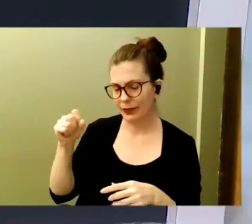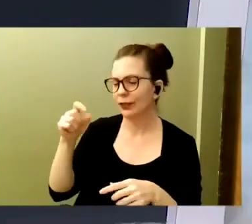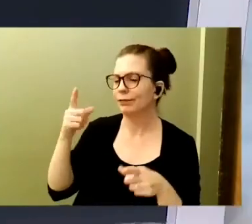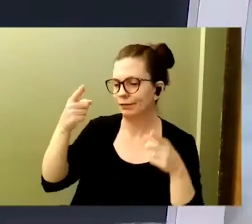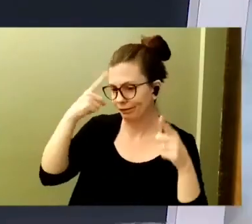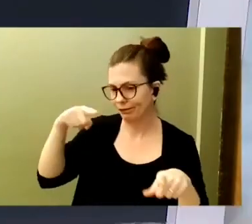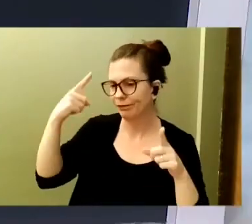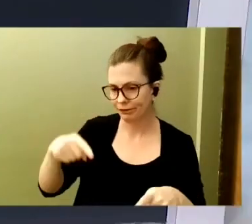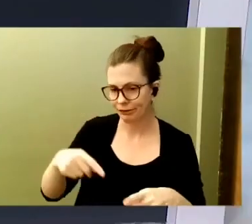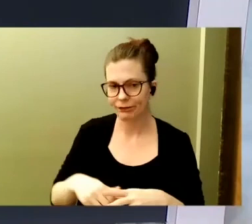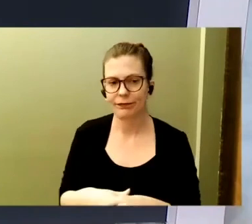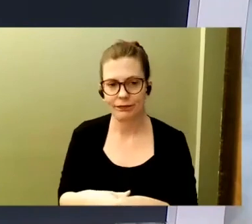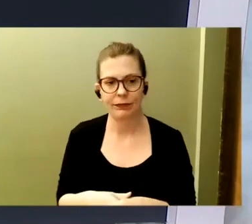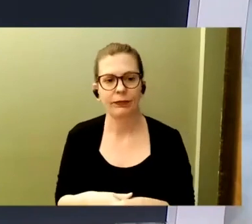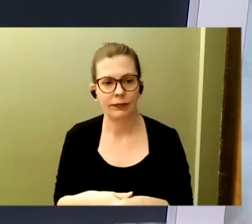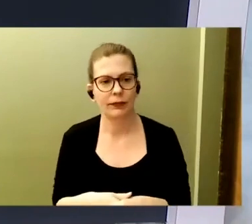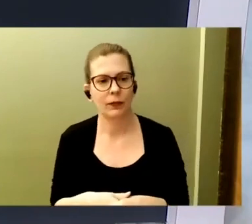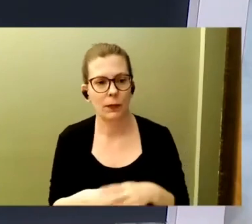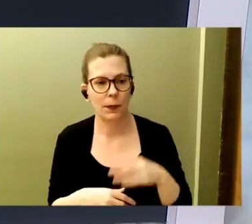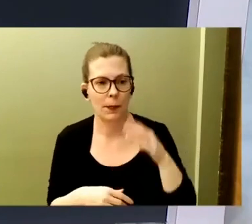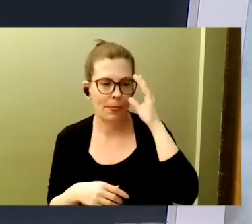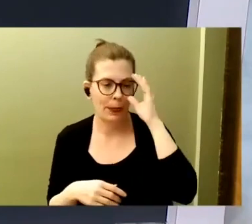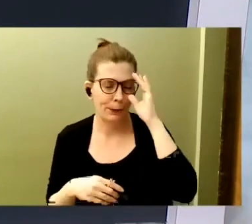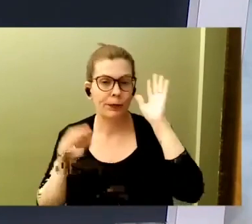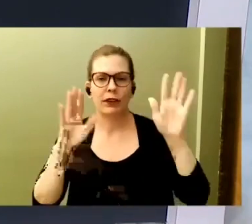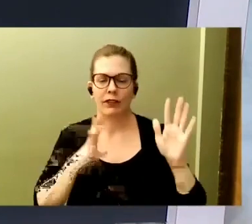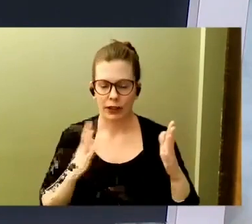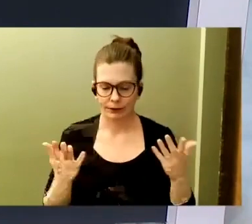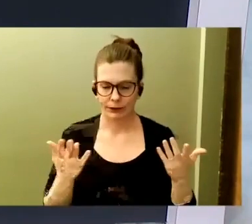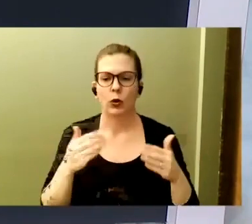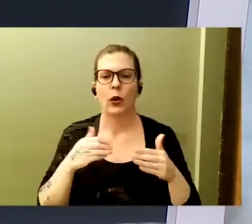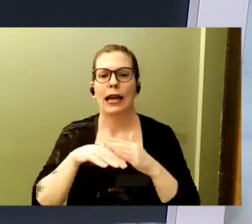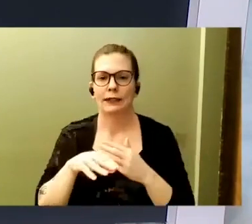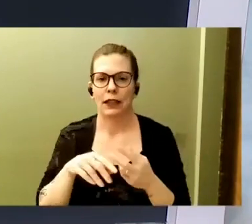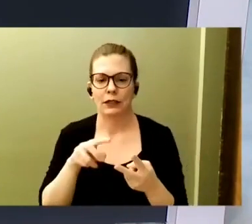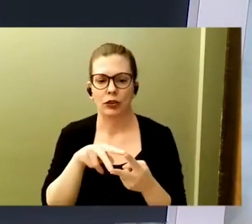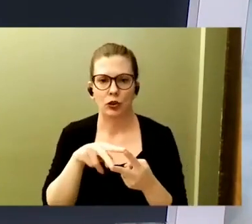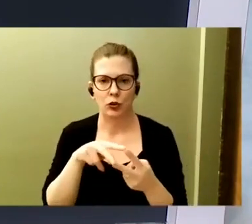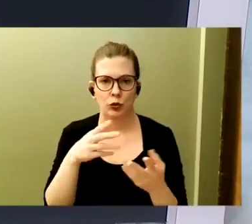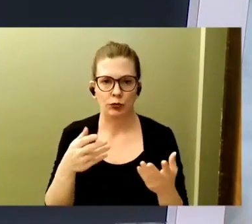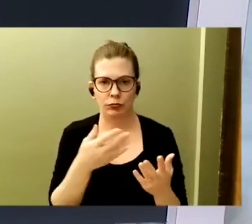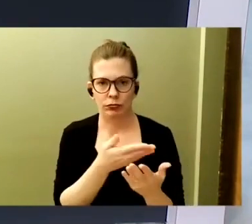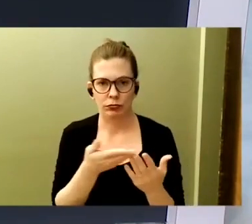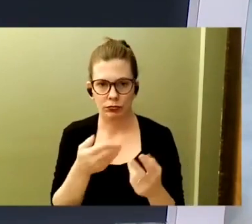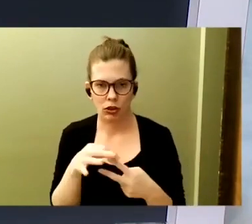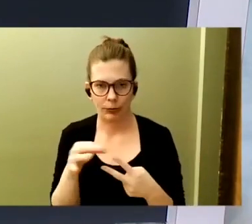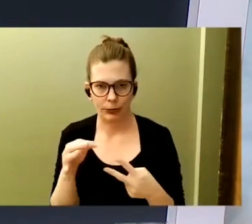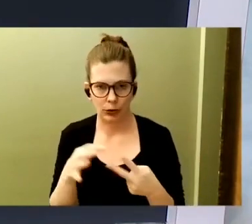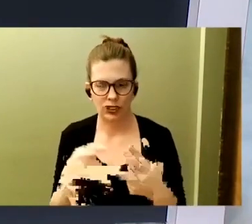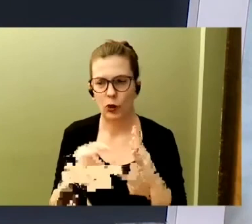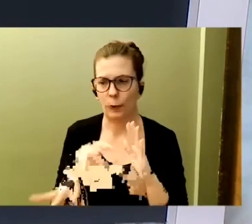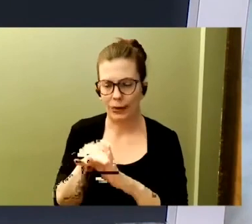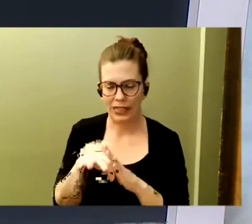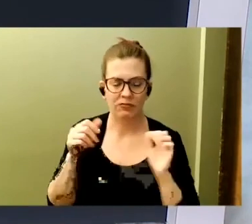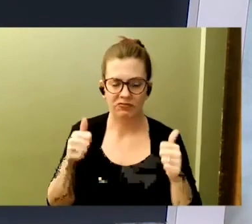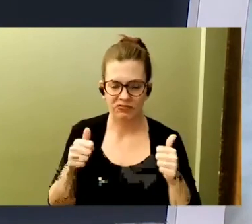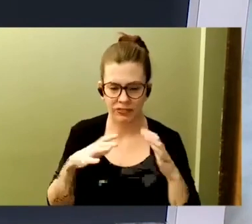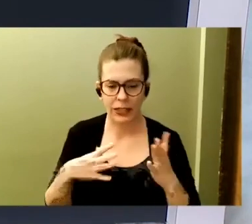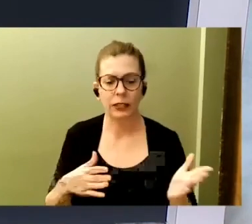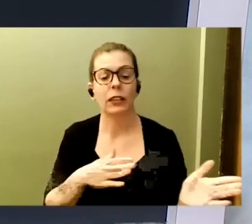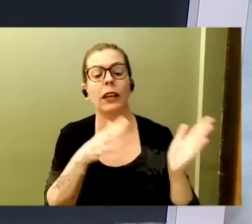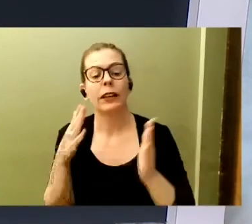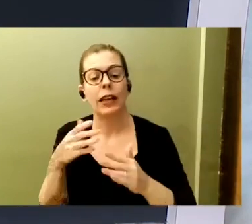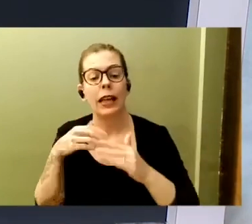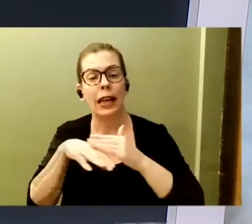that. So you get access to these two different backends, and you can choose one or the other. And then you get access to the Jupyter